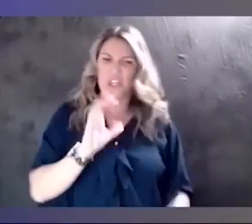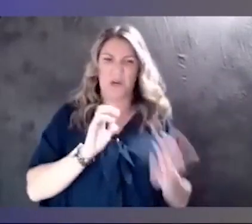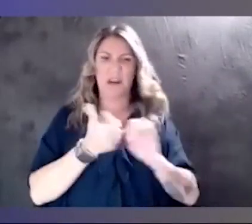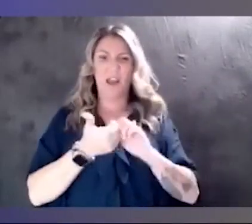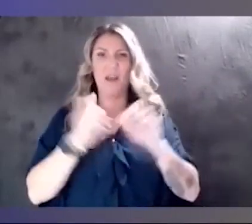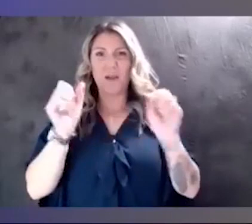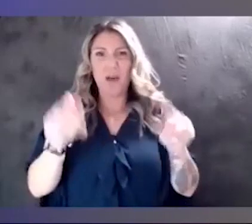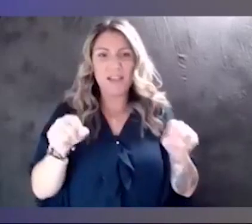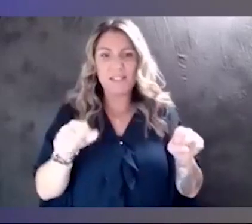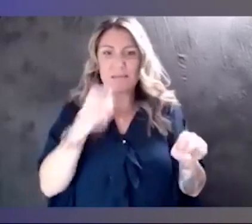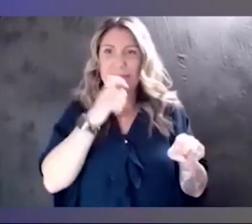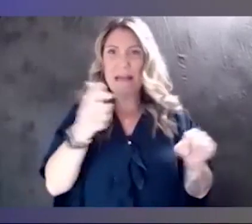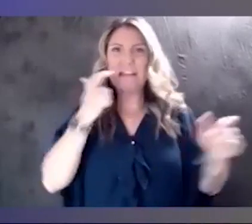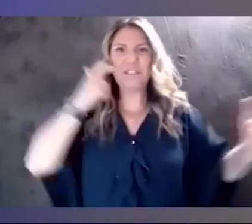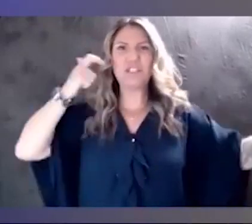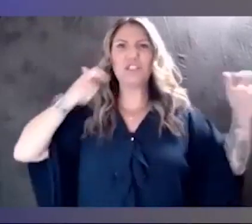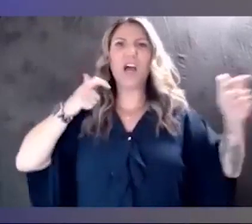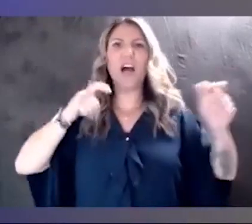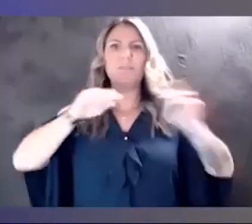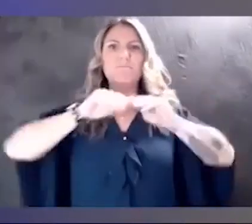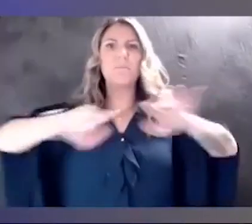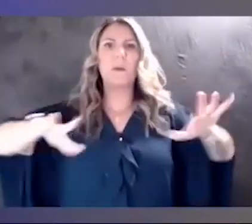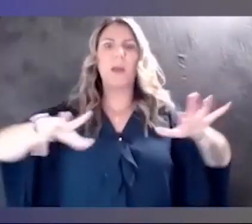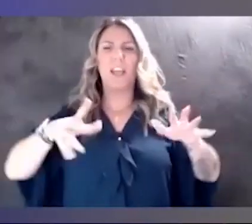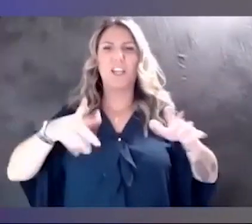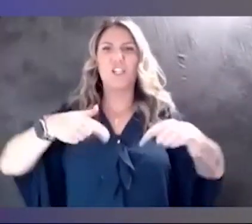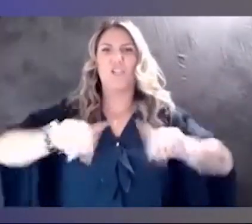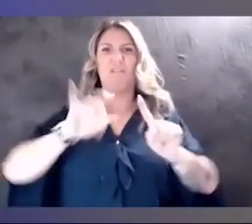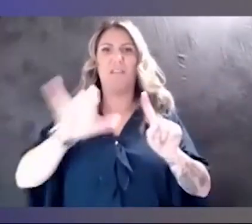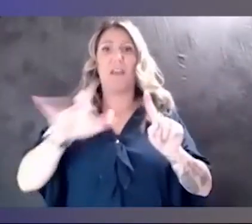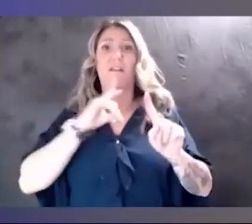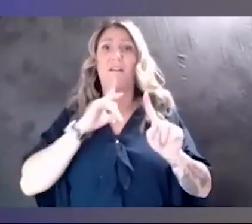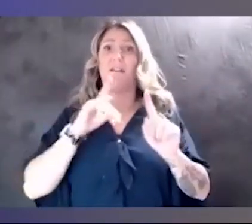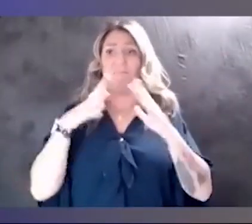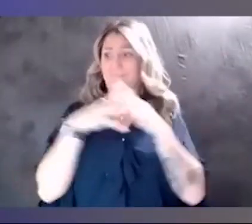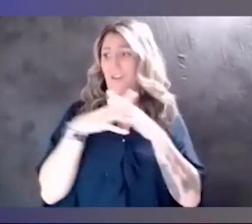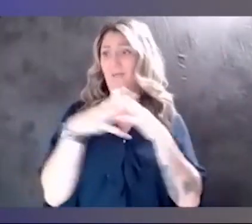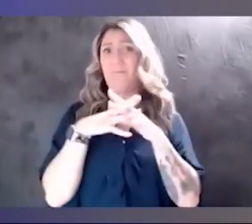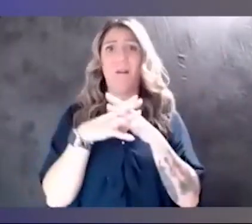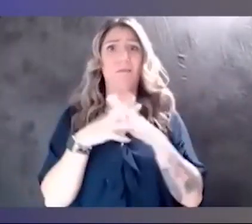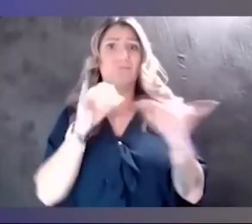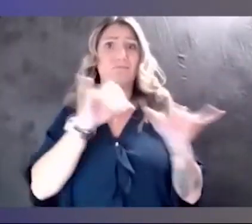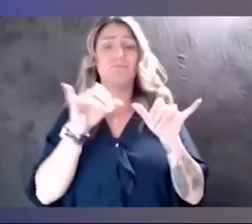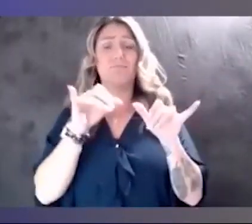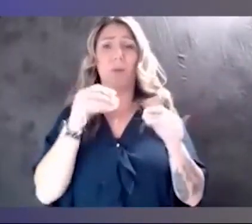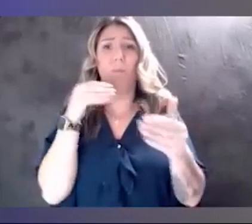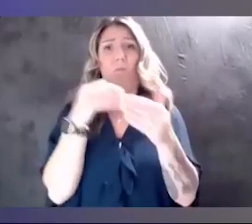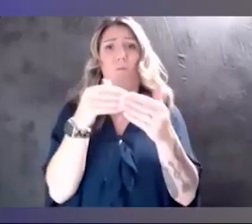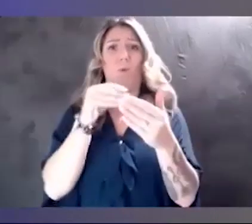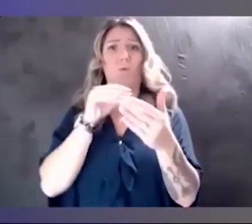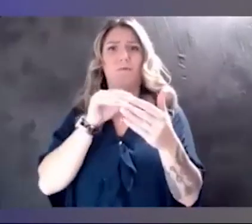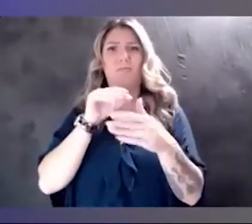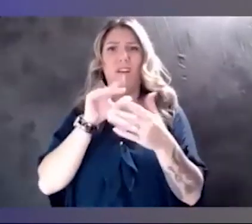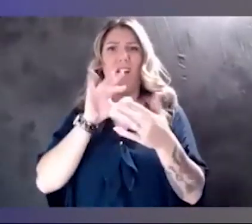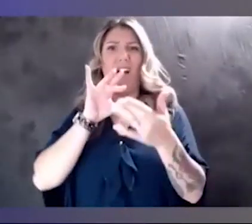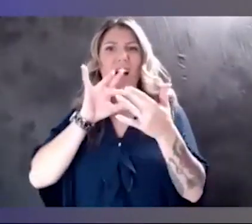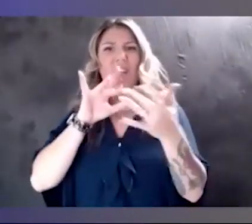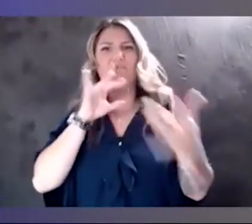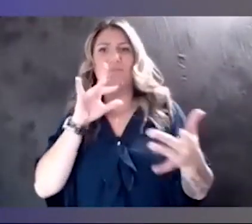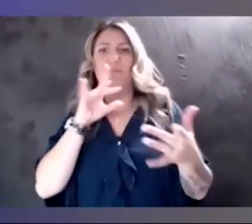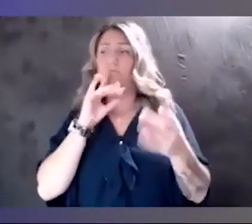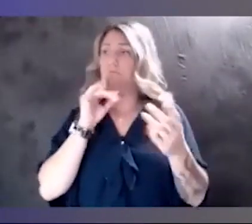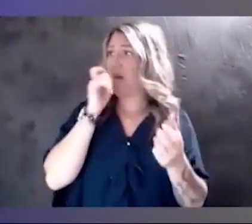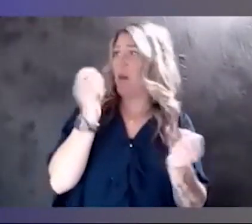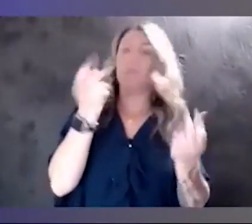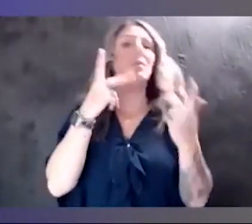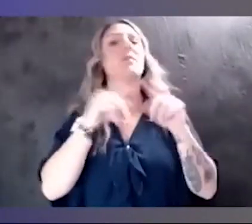have huge spread in a sport like that. And football, same thing. That's pretty close contact, and yet we just didn't have many. Yes, there were reports on